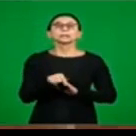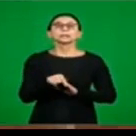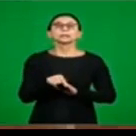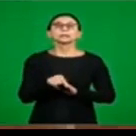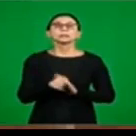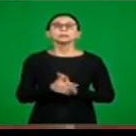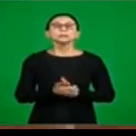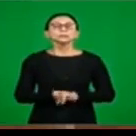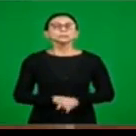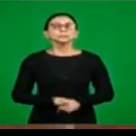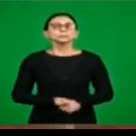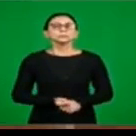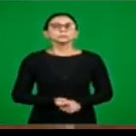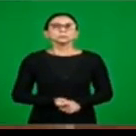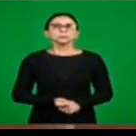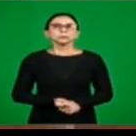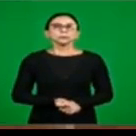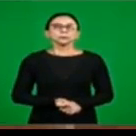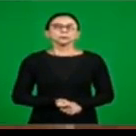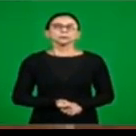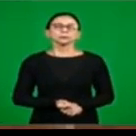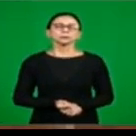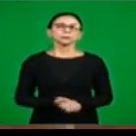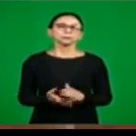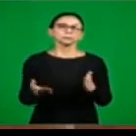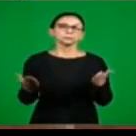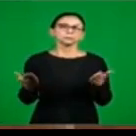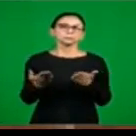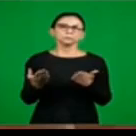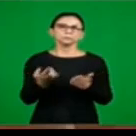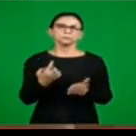So now let us continue. We are in